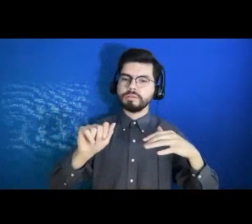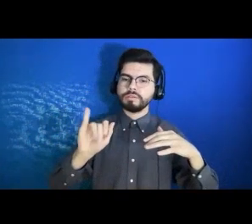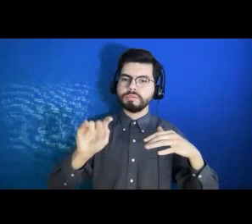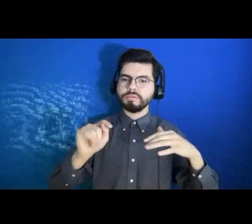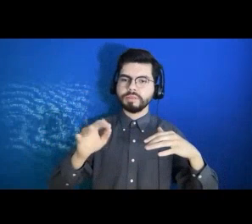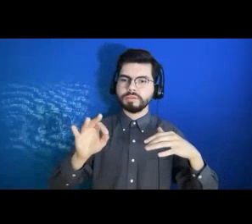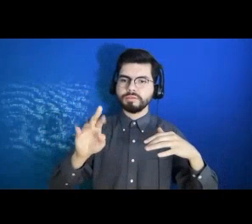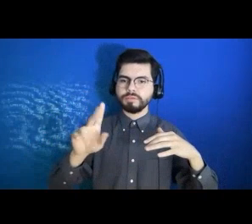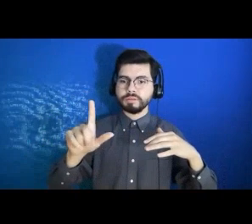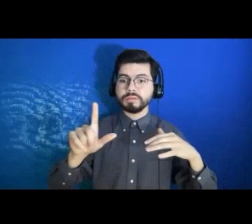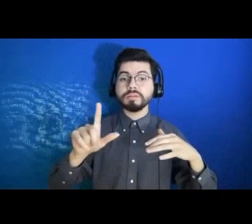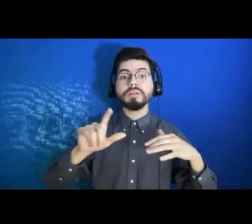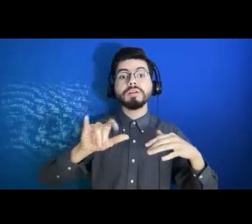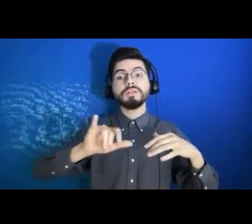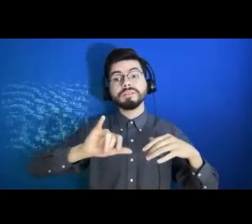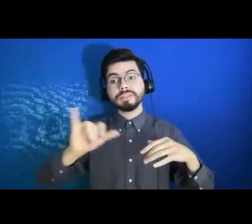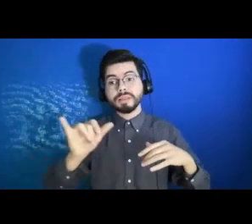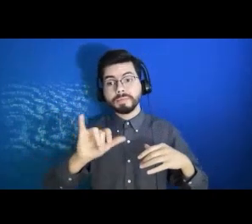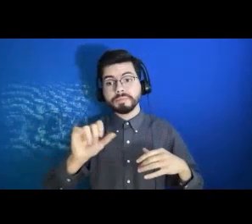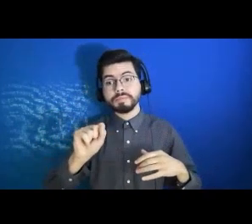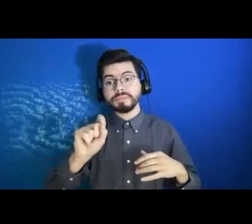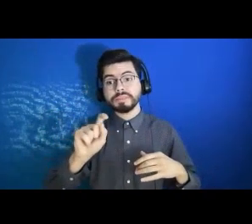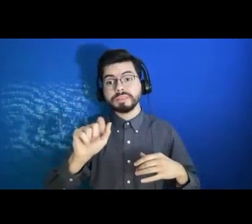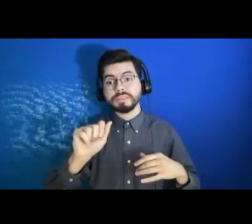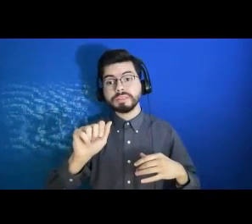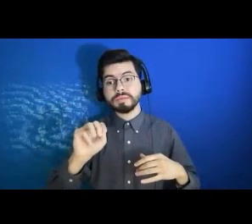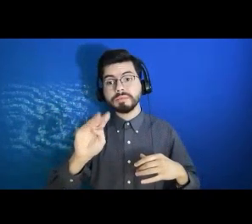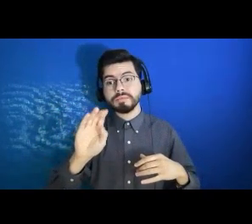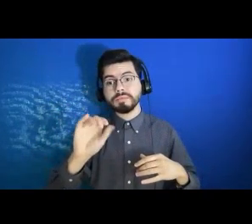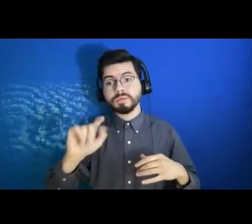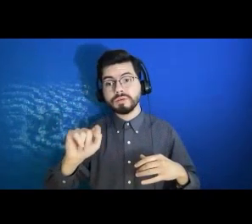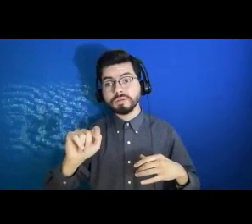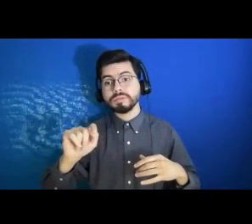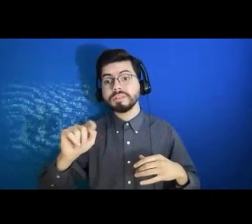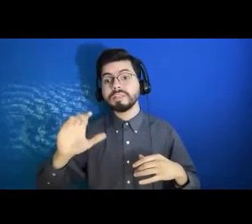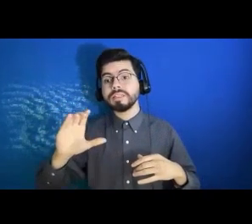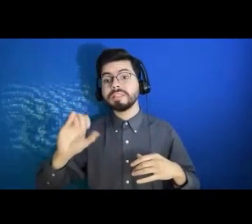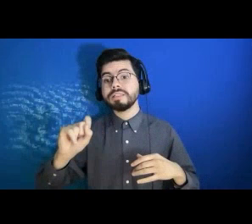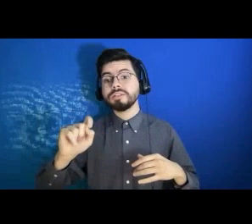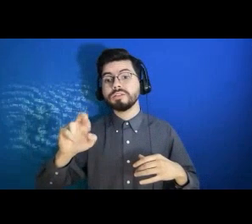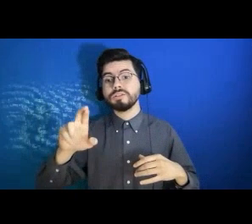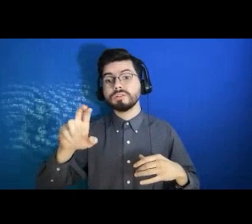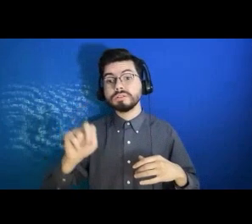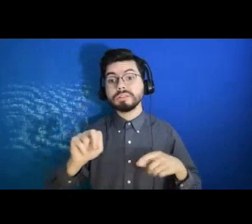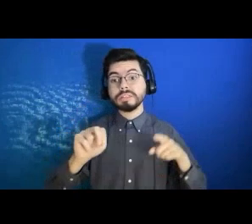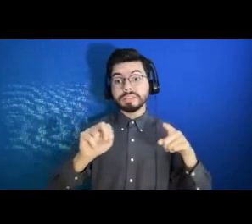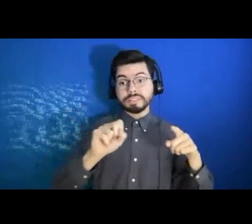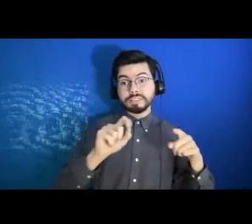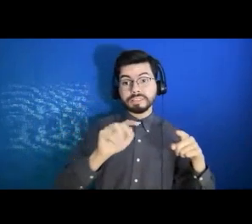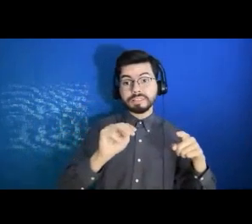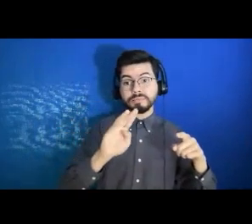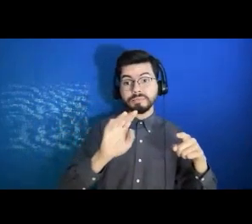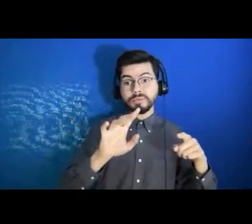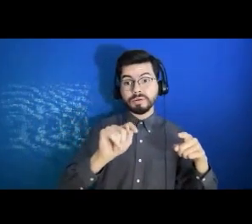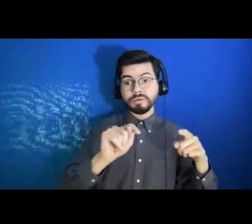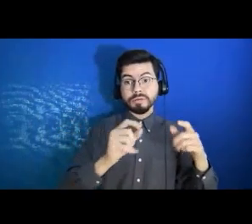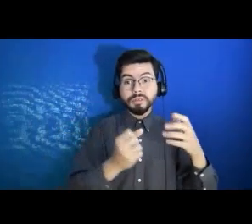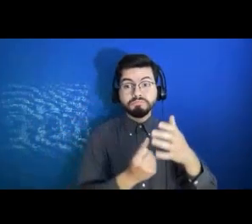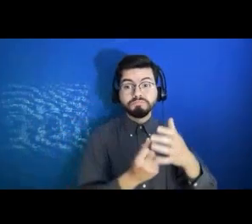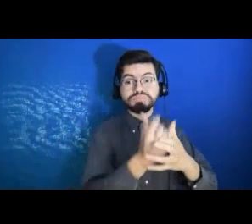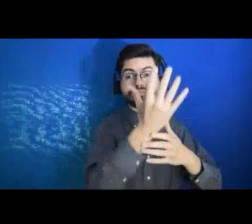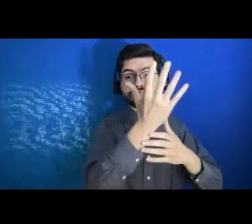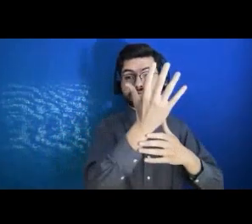and Cistern. Cistern's down here. As most of you know, when Steamboat erupts, Cistern drains. So they're connected somehow at depth. We were trying to see